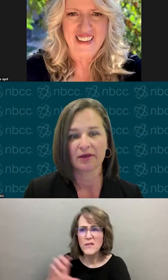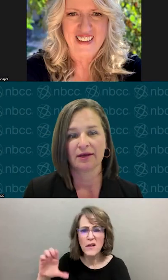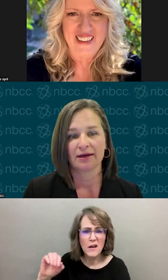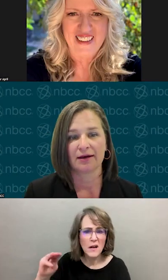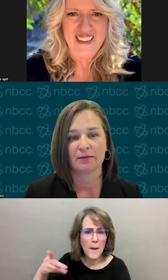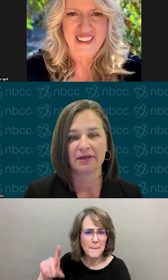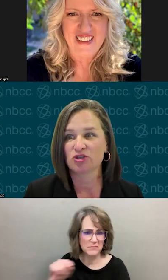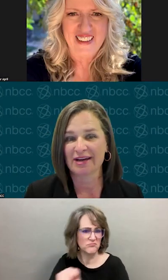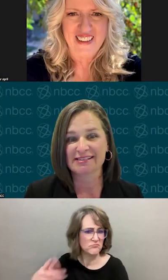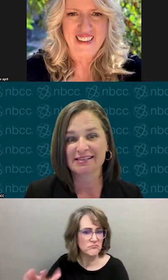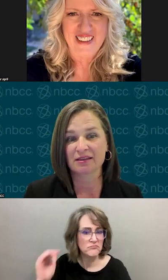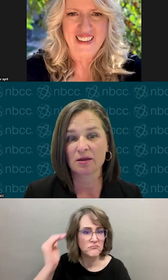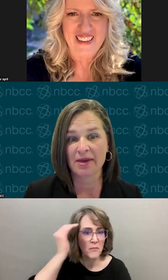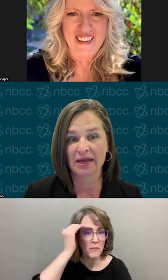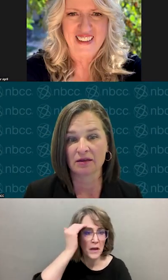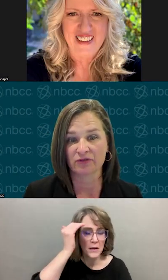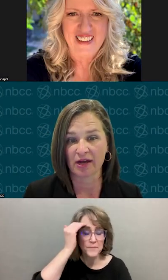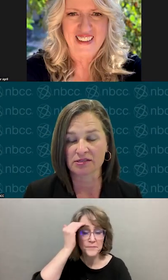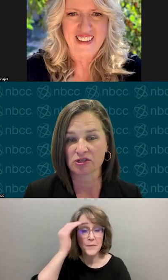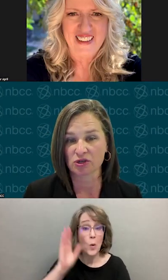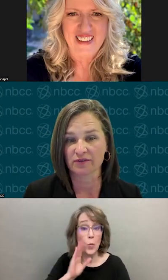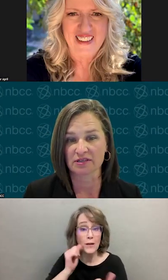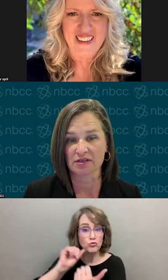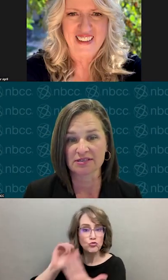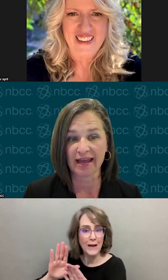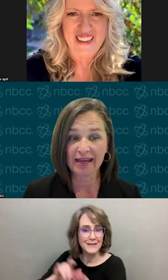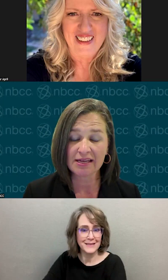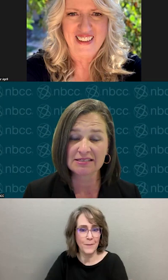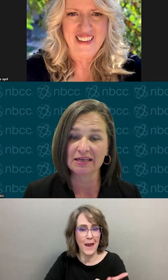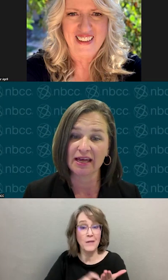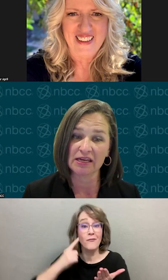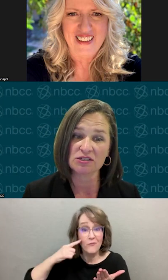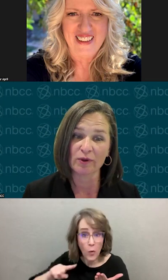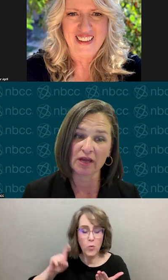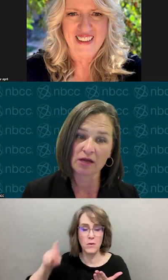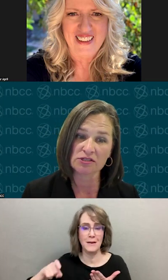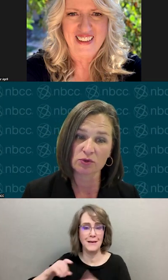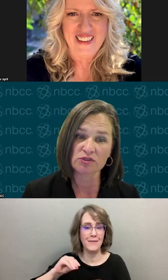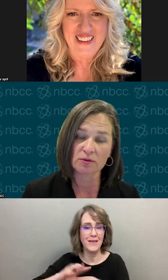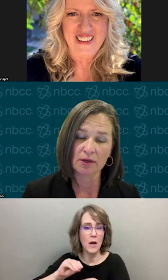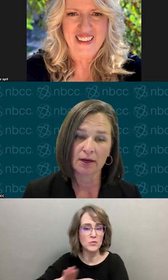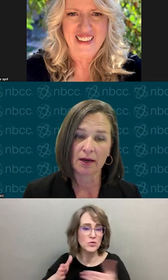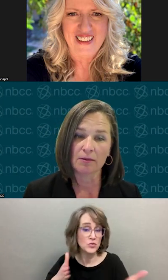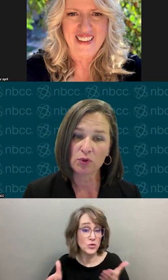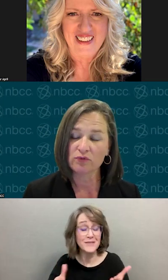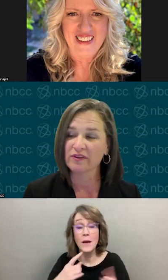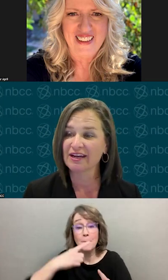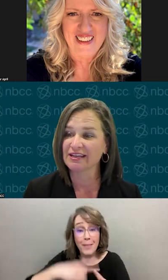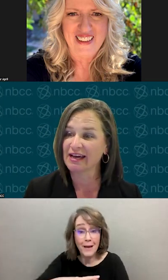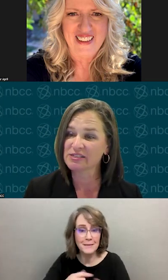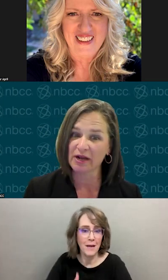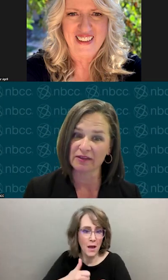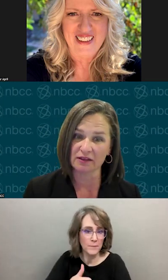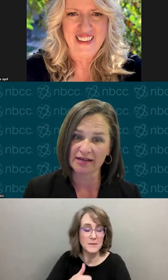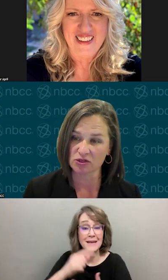with, and addresses the demand for counseling services, and it aids when counselors move, and then it